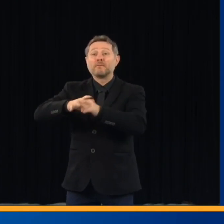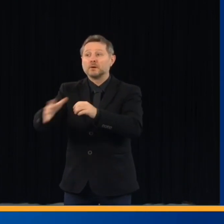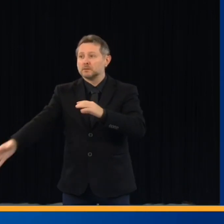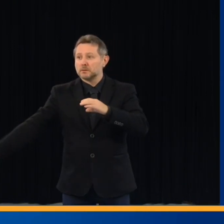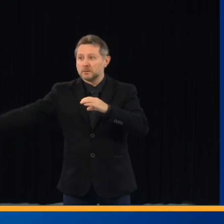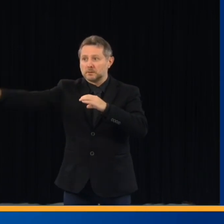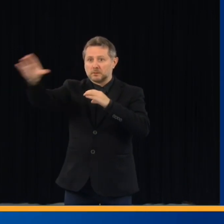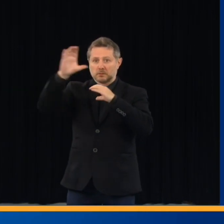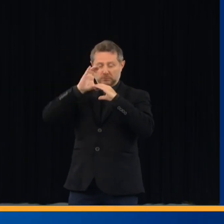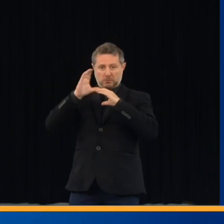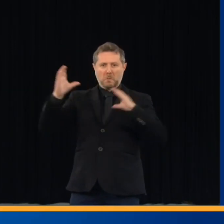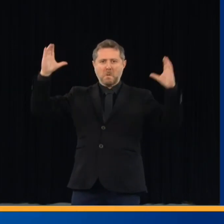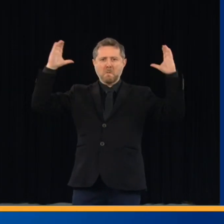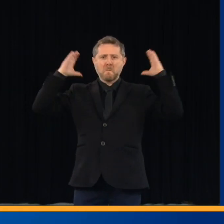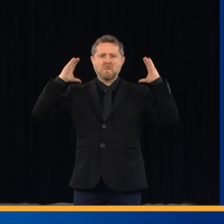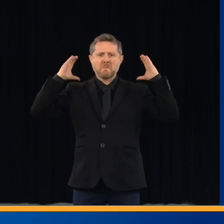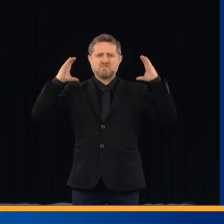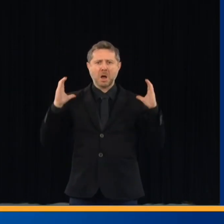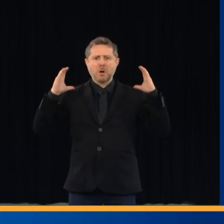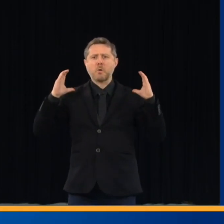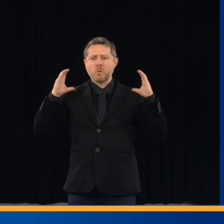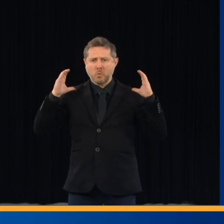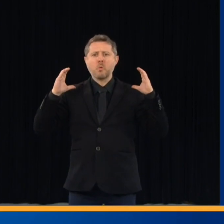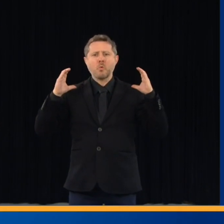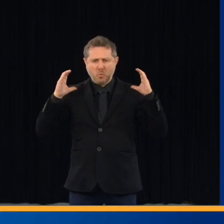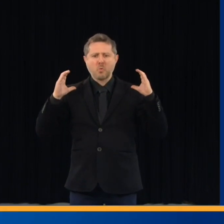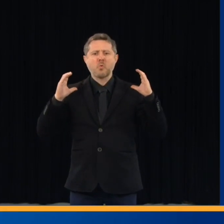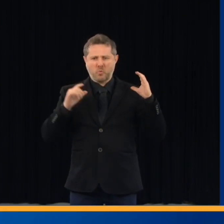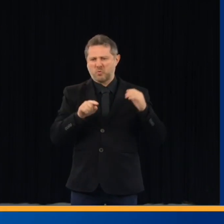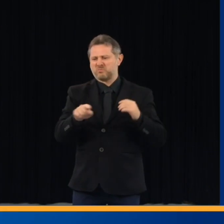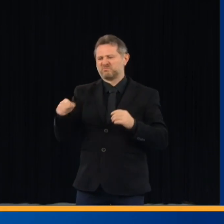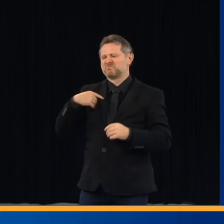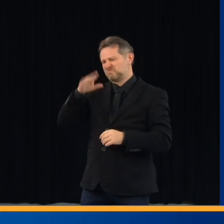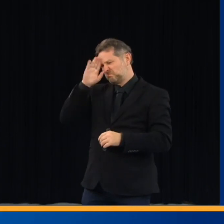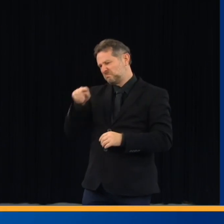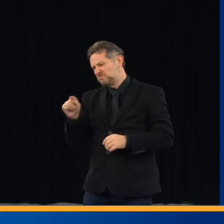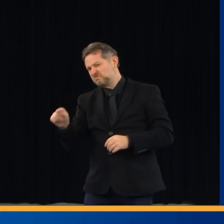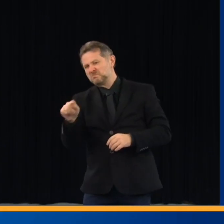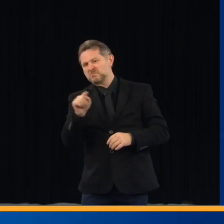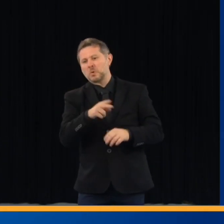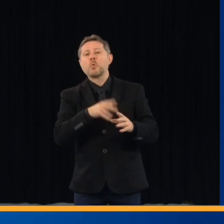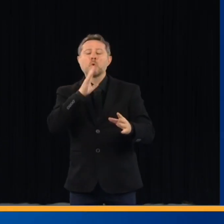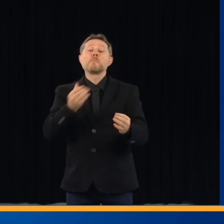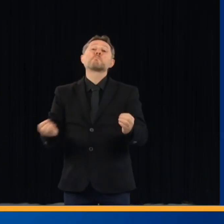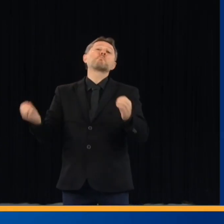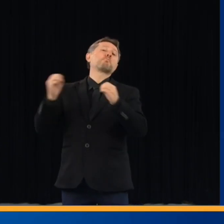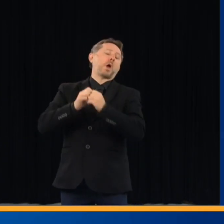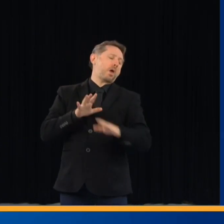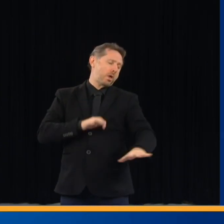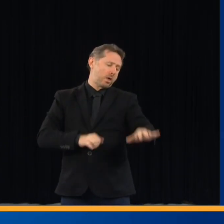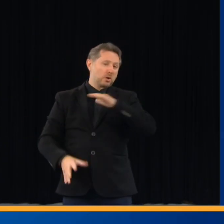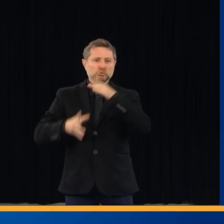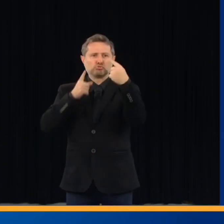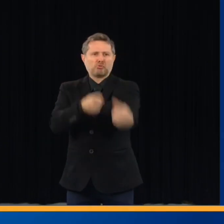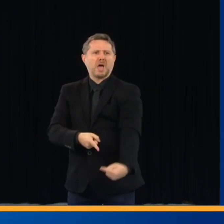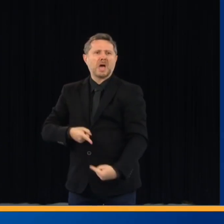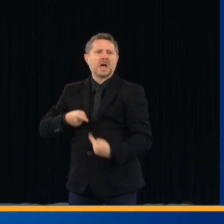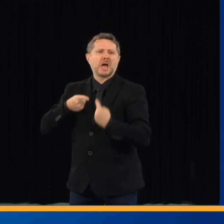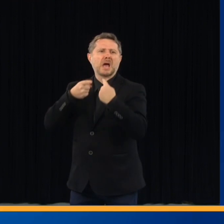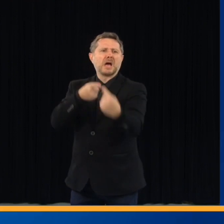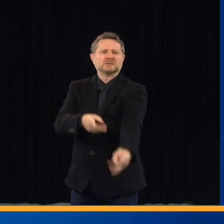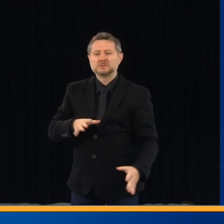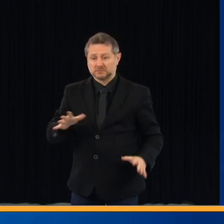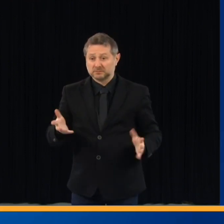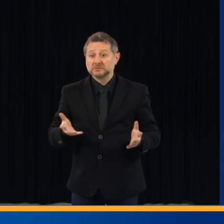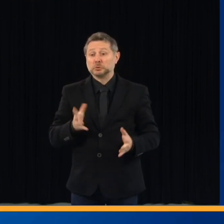the hospitals that one would expect to see struggling first. That's also true for the entire